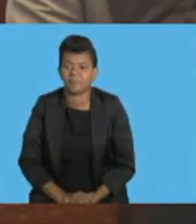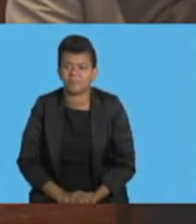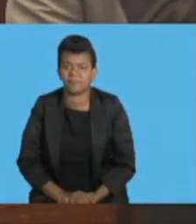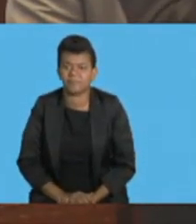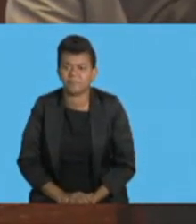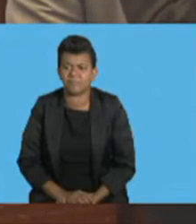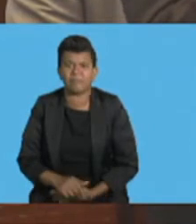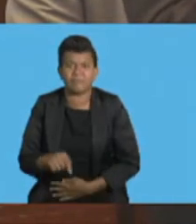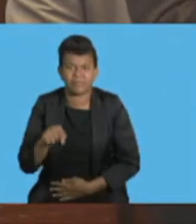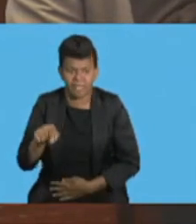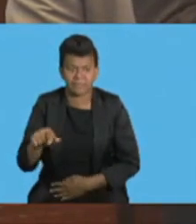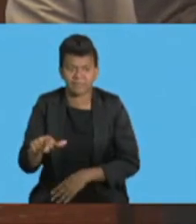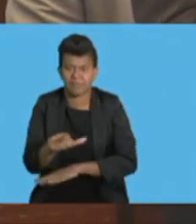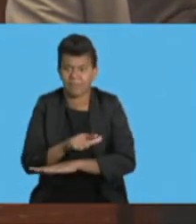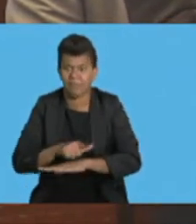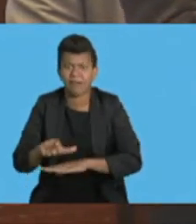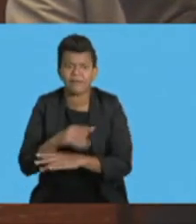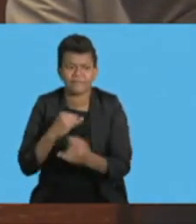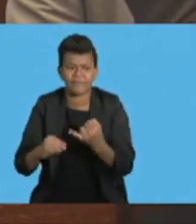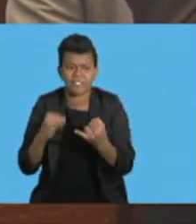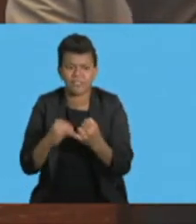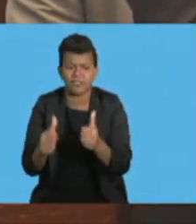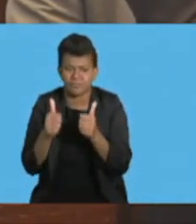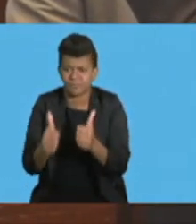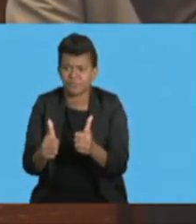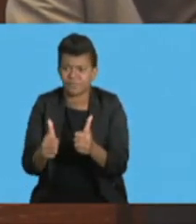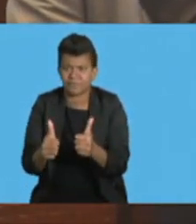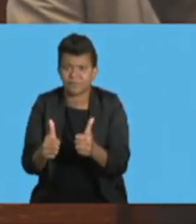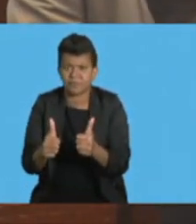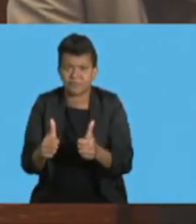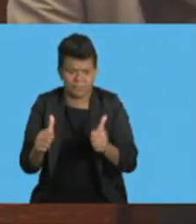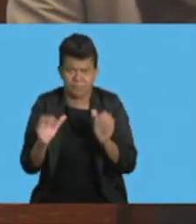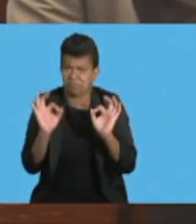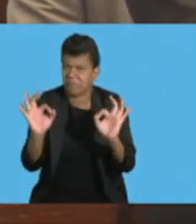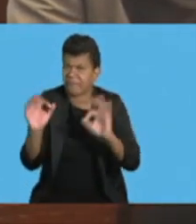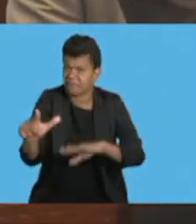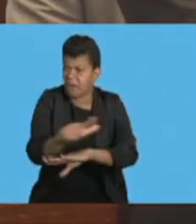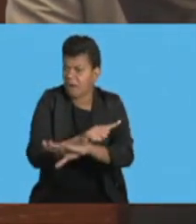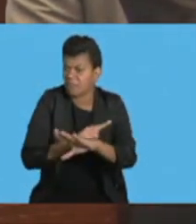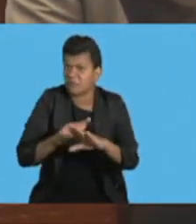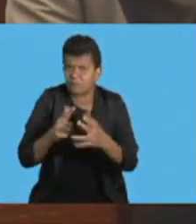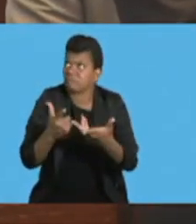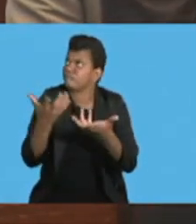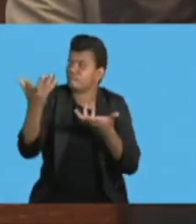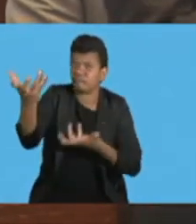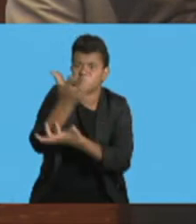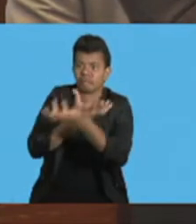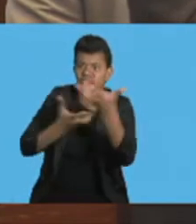That was a very valuable piece of land, Honourable Speaker, in exchange. In fact, there was no exchange with the US government.